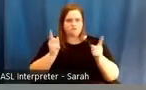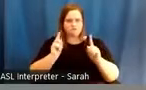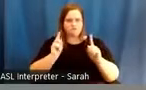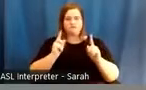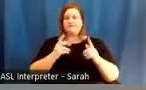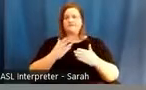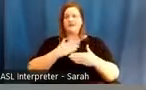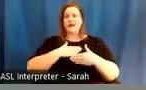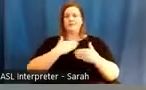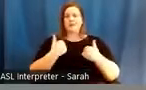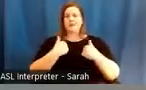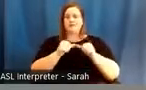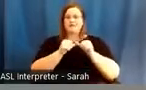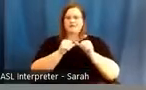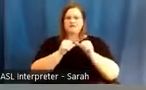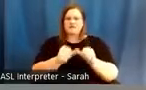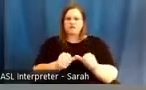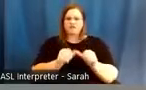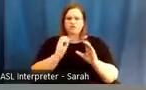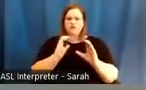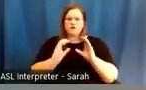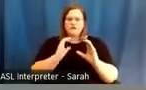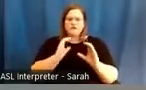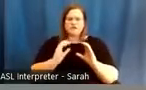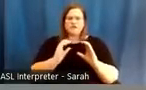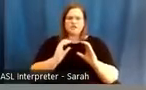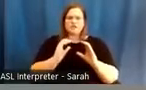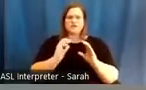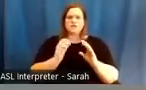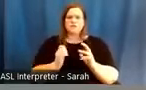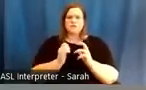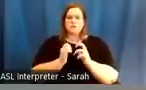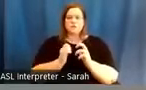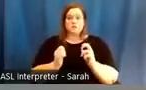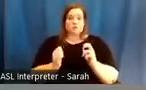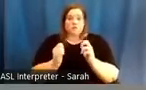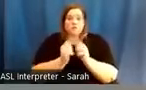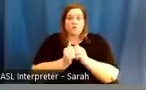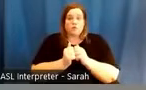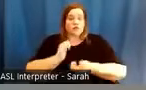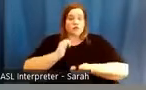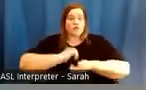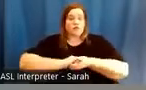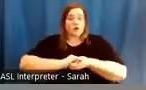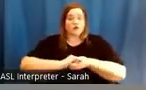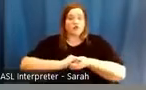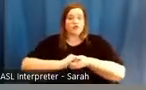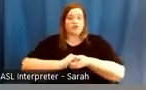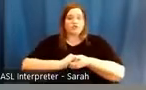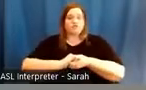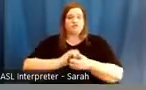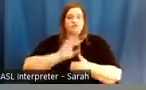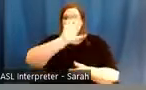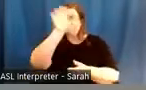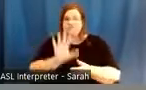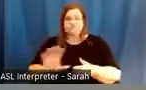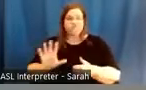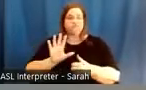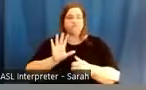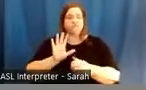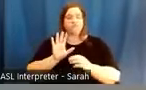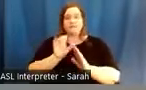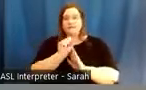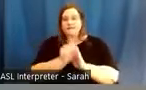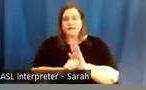have continued conversations with partners from across the state and our